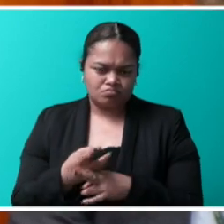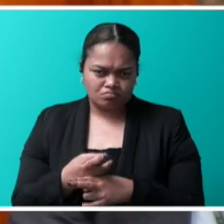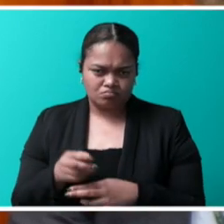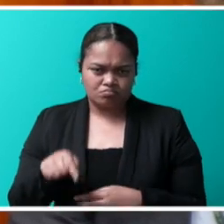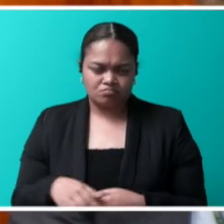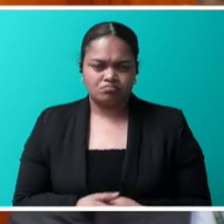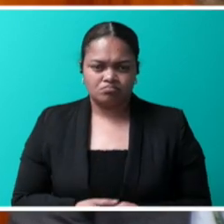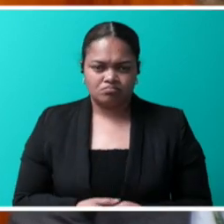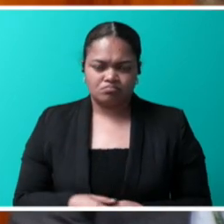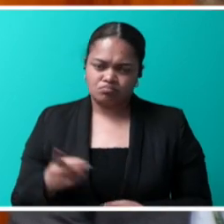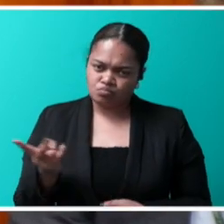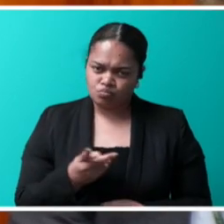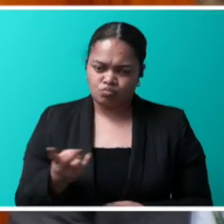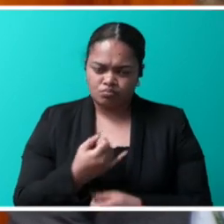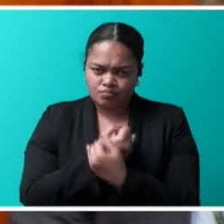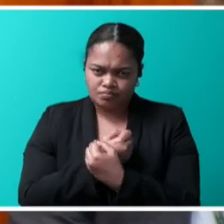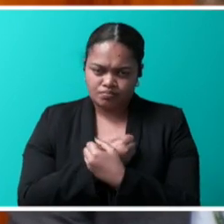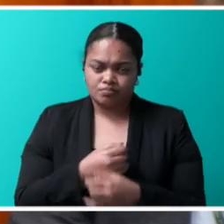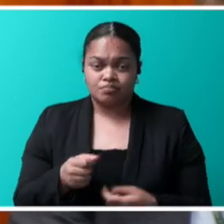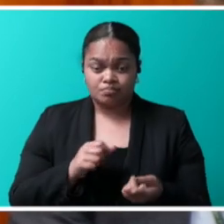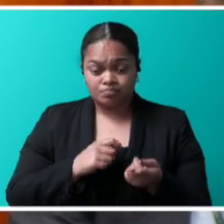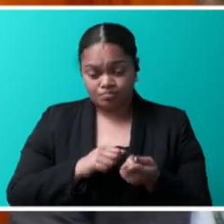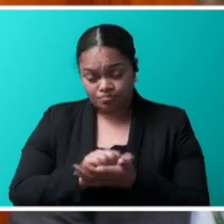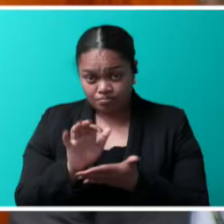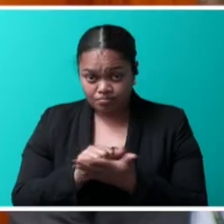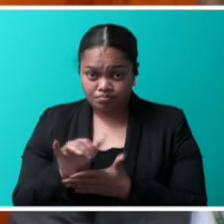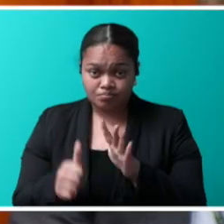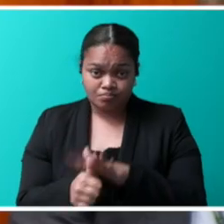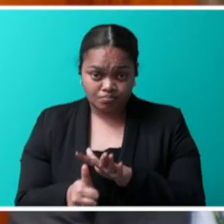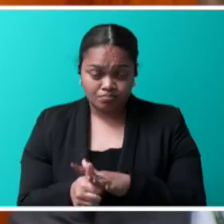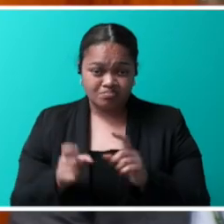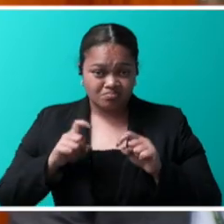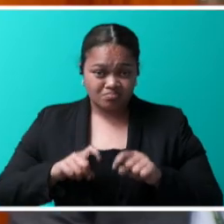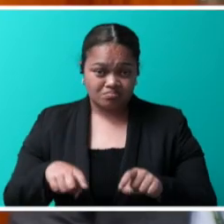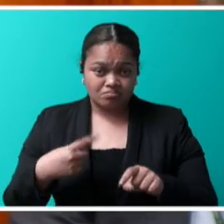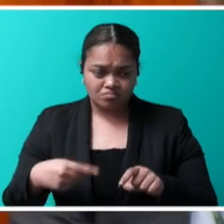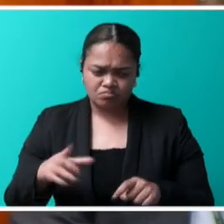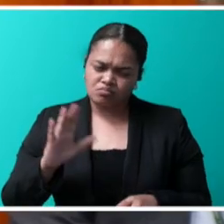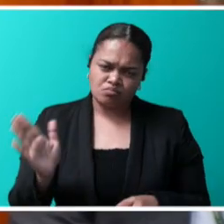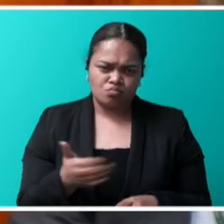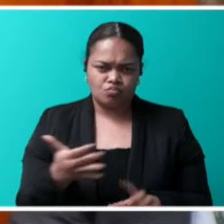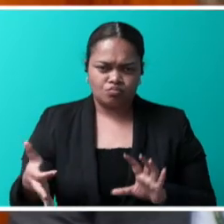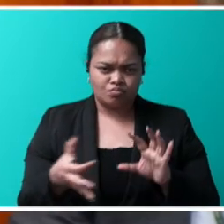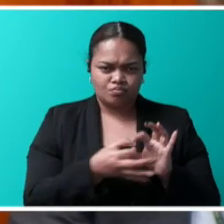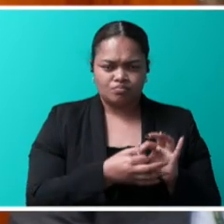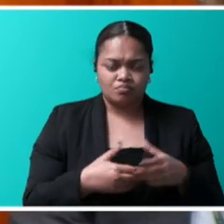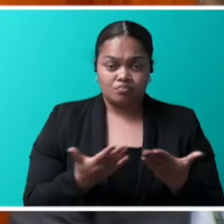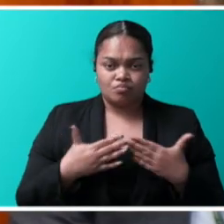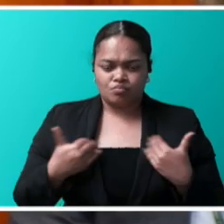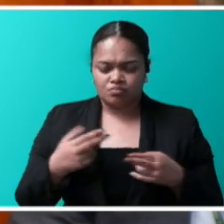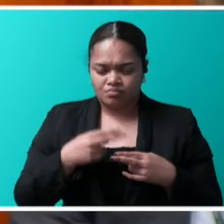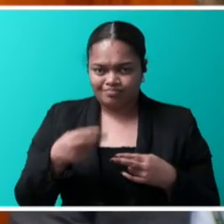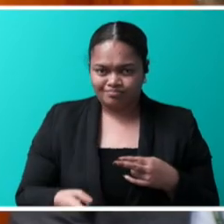integral to both. Market access, productivity, and sustainability are all directly linked to how well plant health